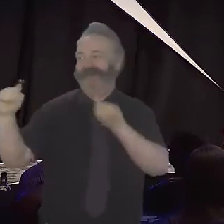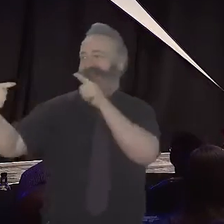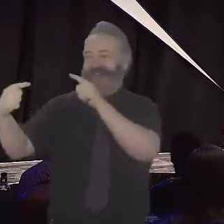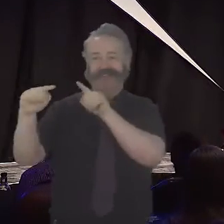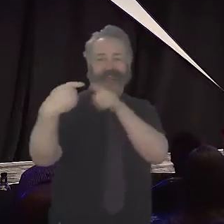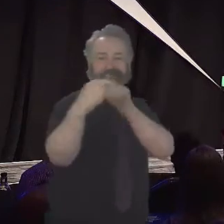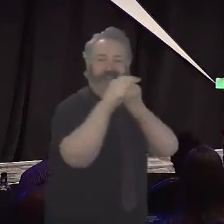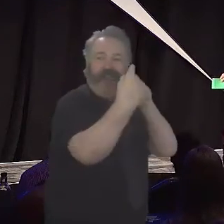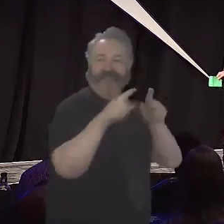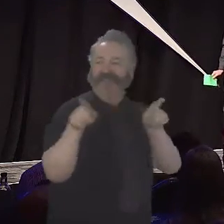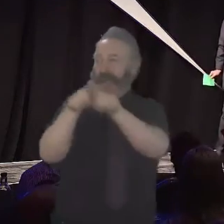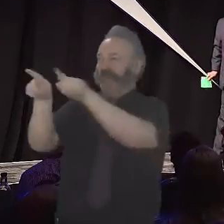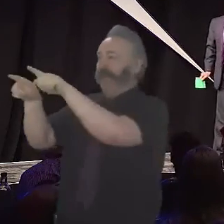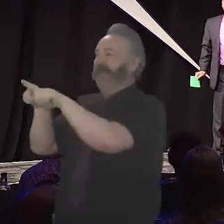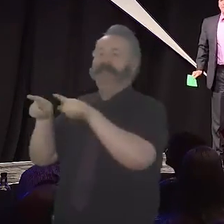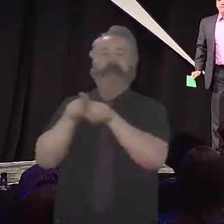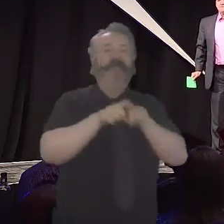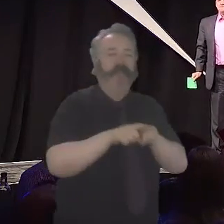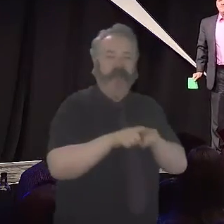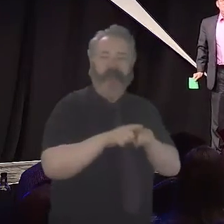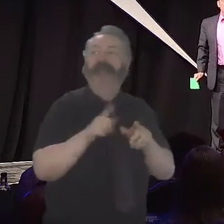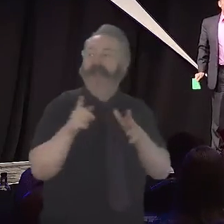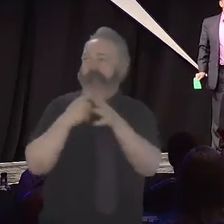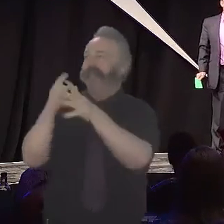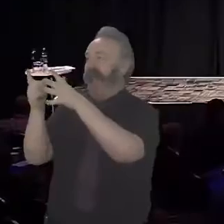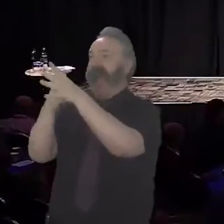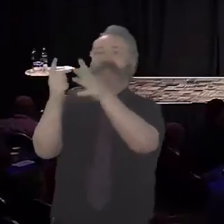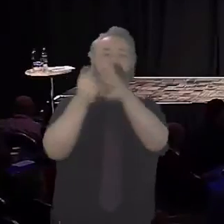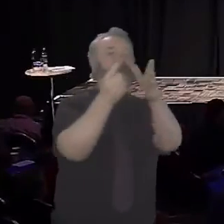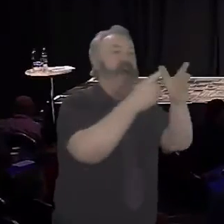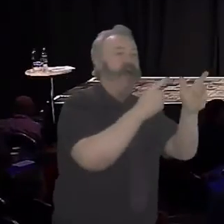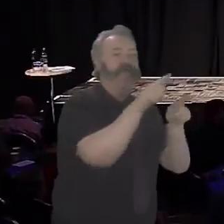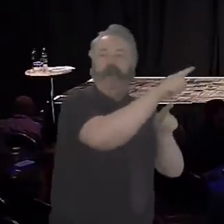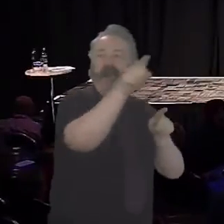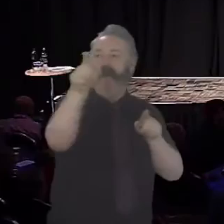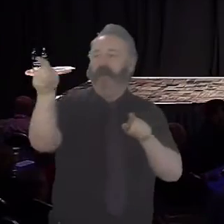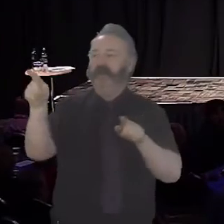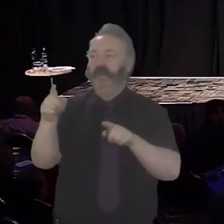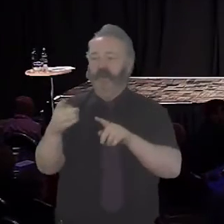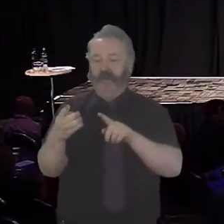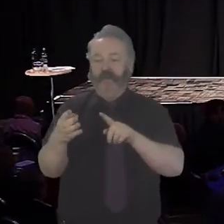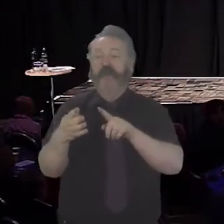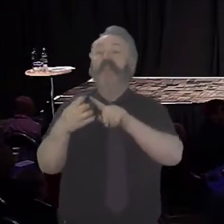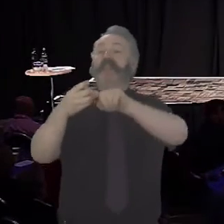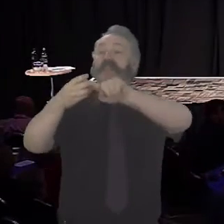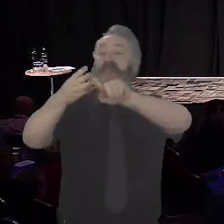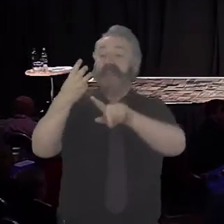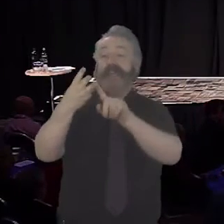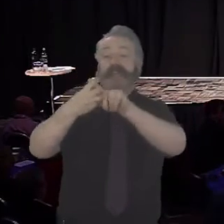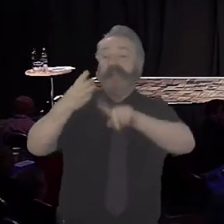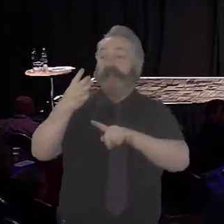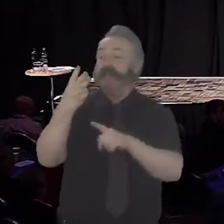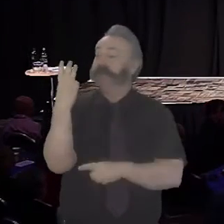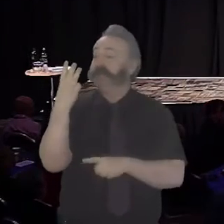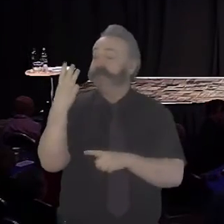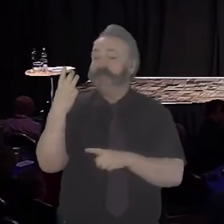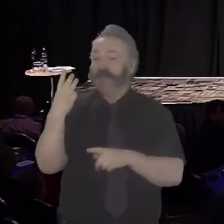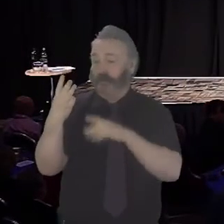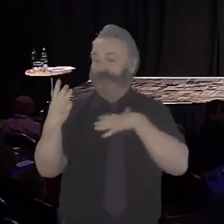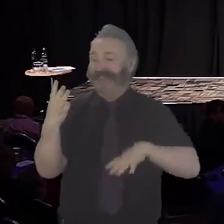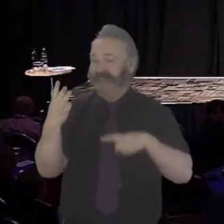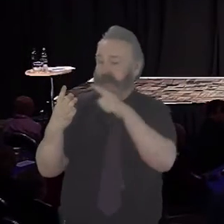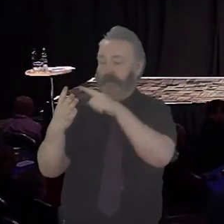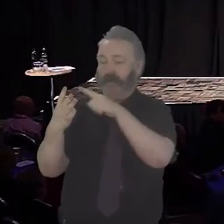got people who have got the answers you're not on your own you need three key things to really make the most of